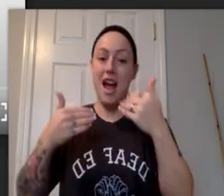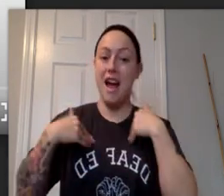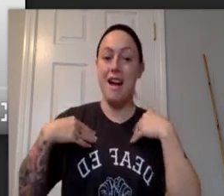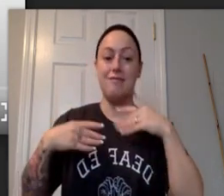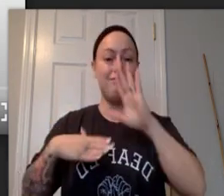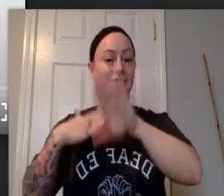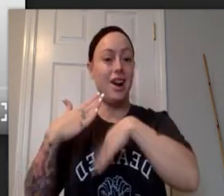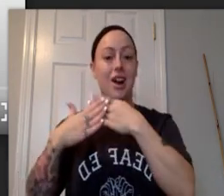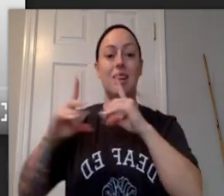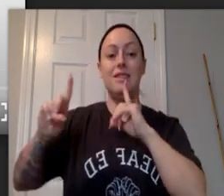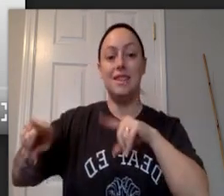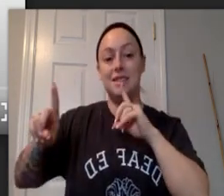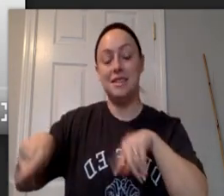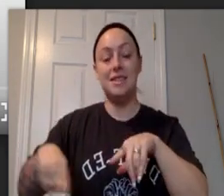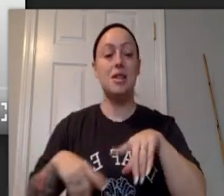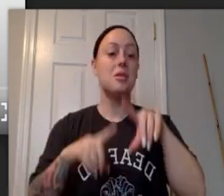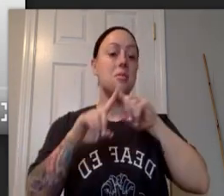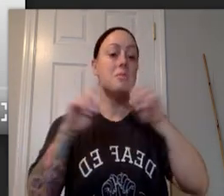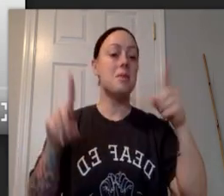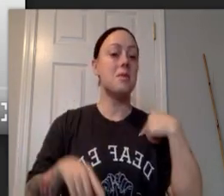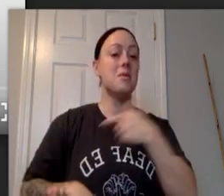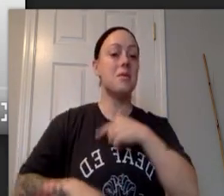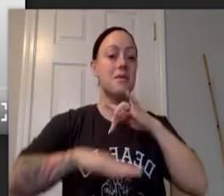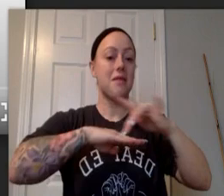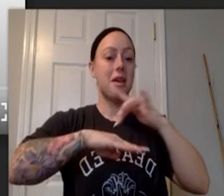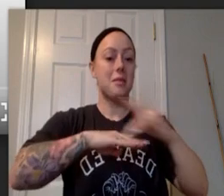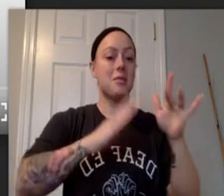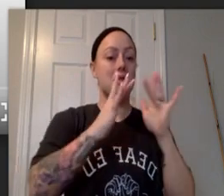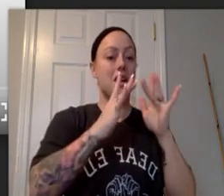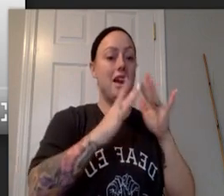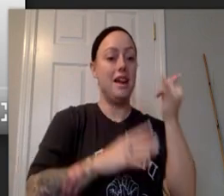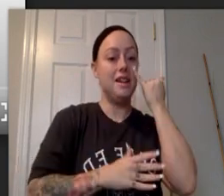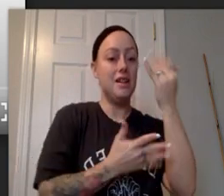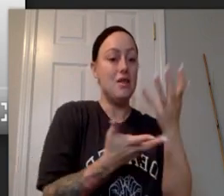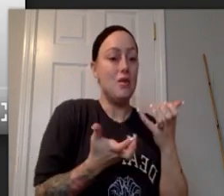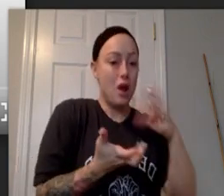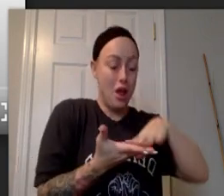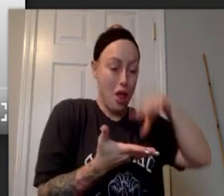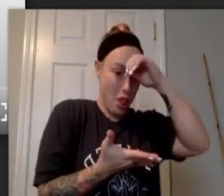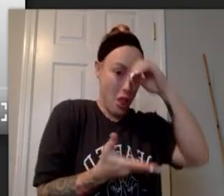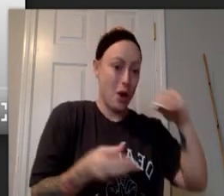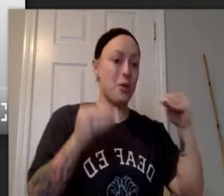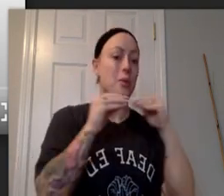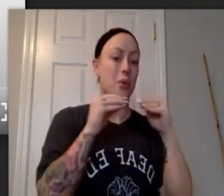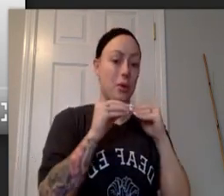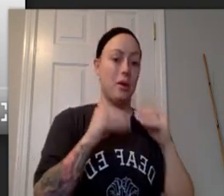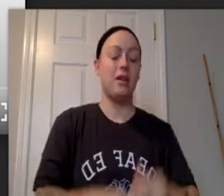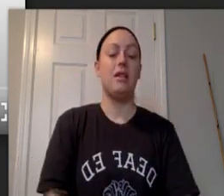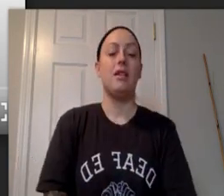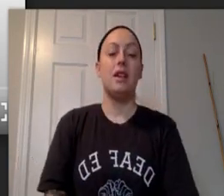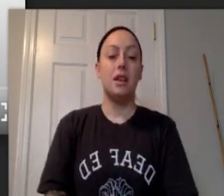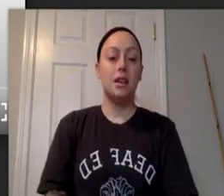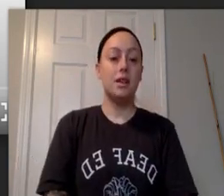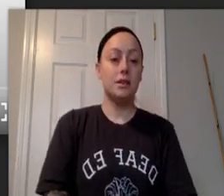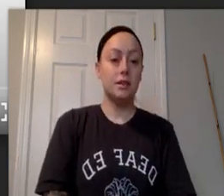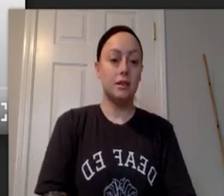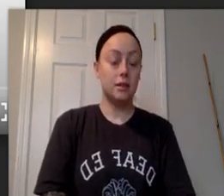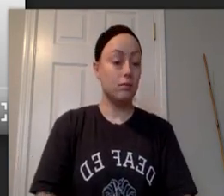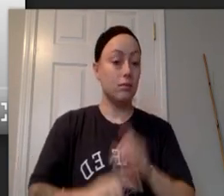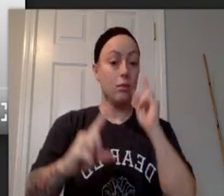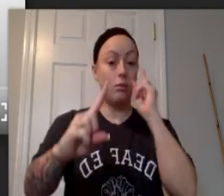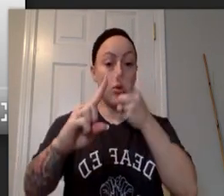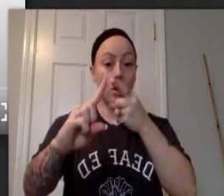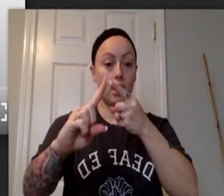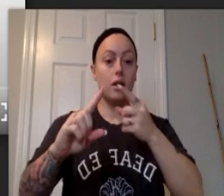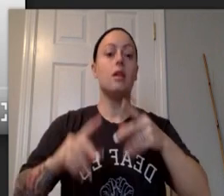again, Maureen and I are definitely available after this, and always happy to talk more. But the bottom line,